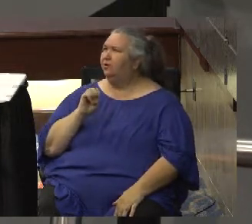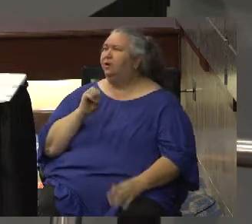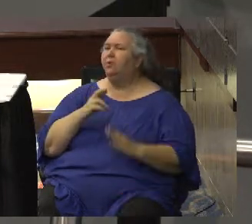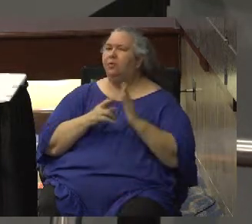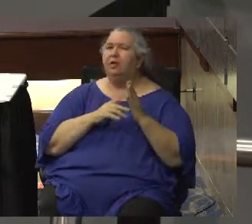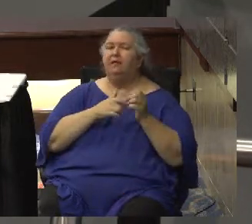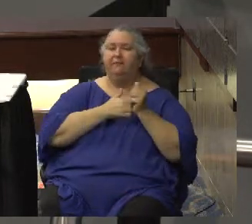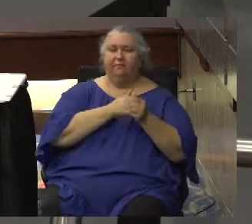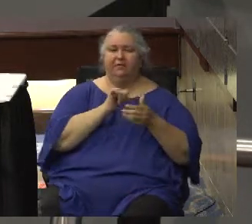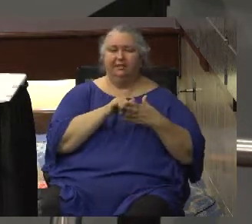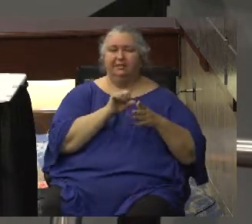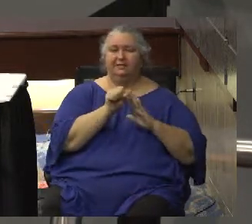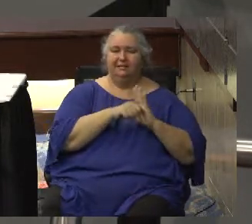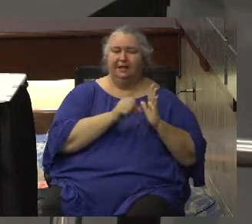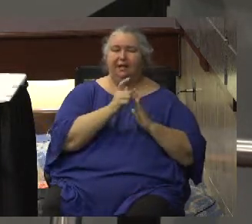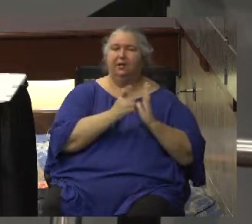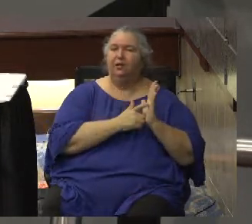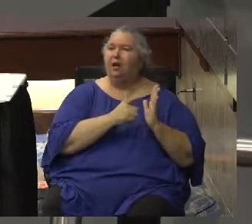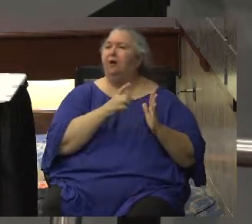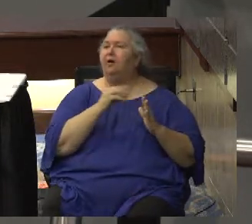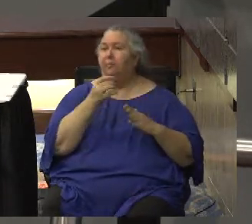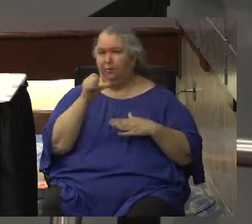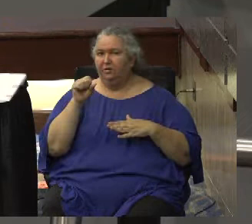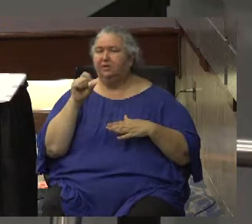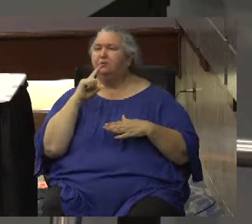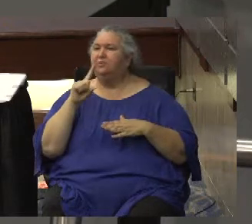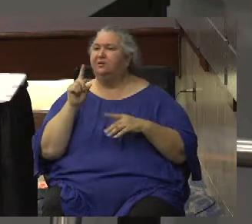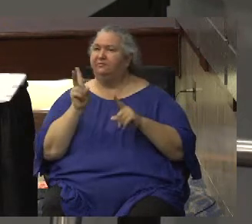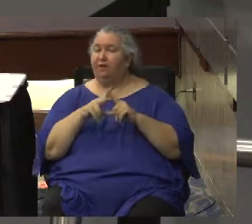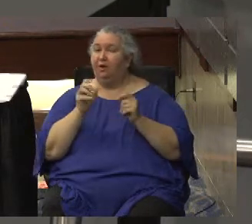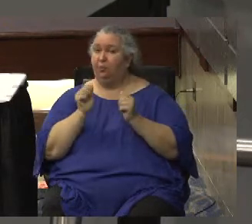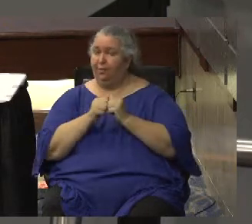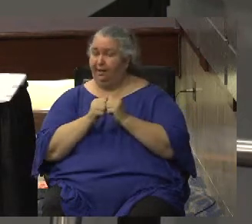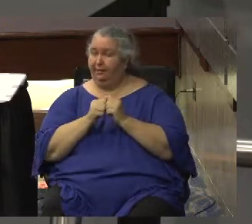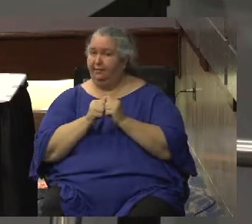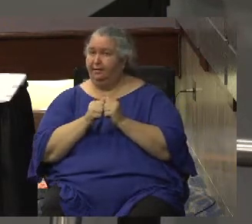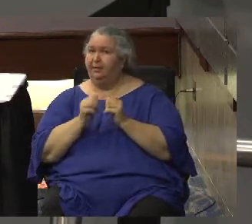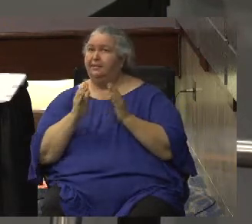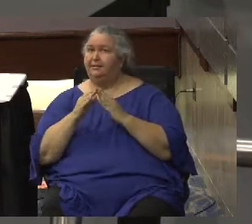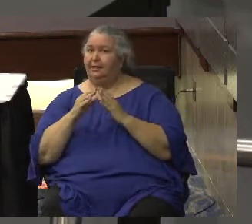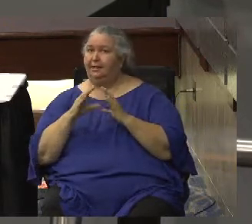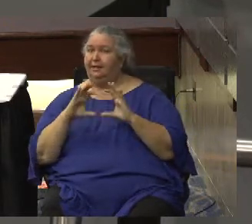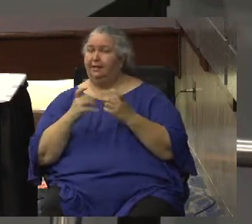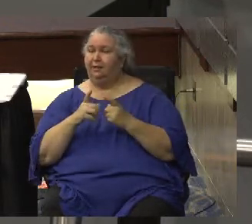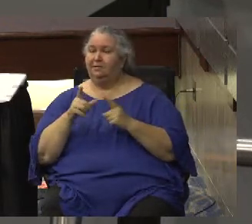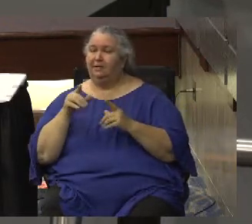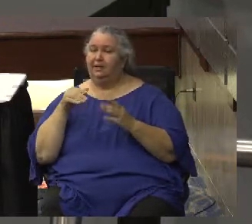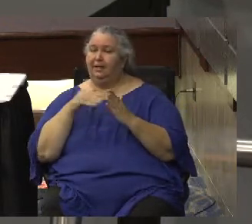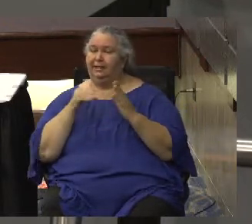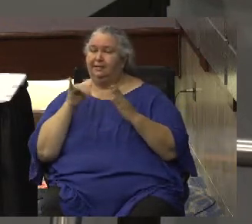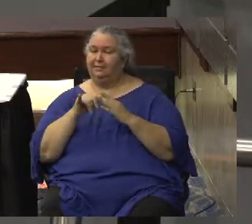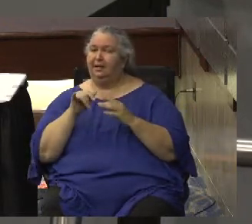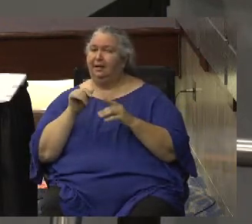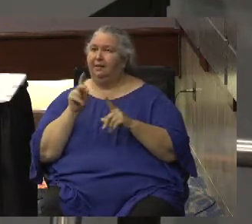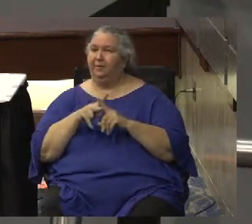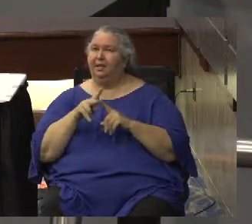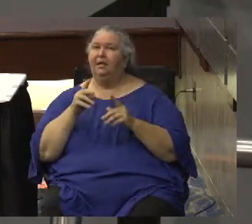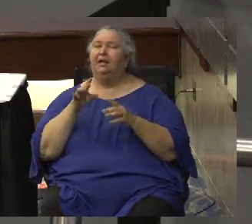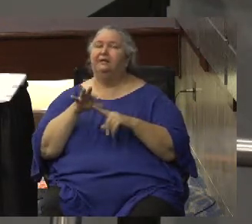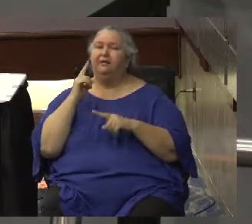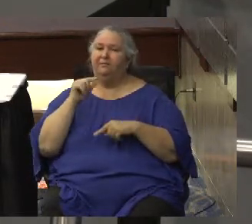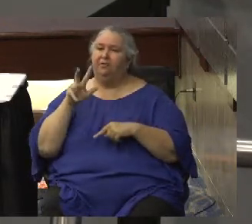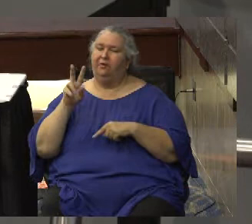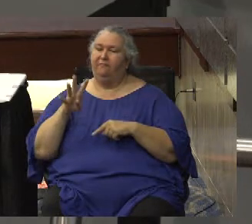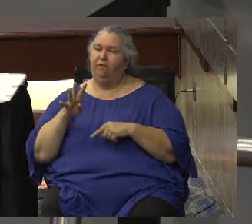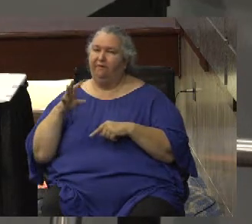law and the zoning ordinance, if a protest is filed with the commission or city council against an application, it shall not be approved except with the 3/4 vote of the members